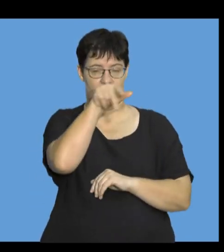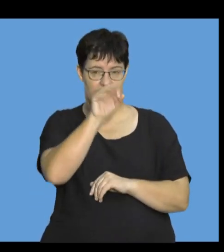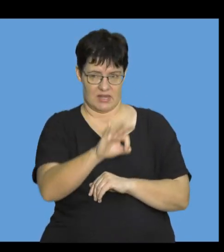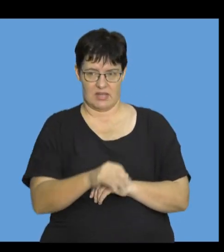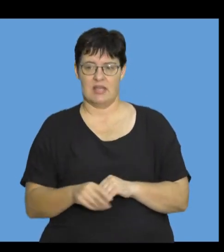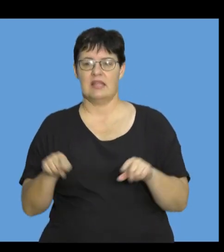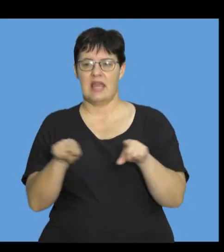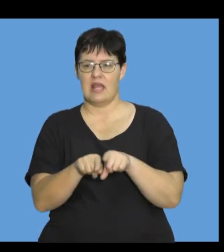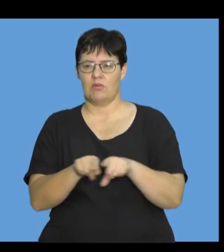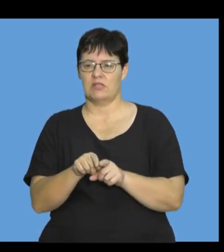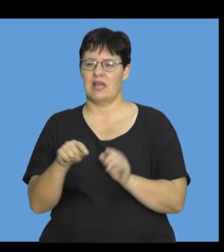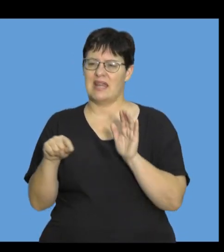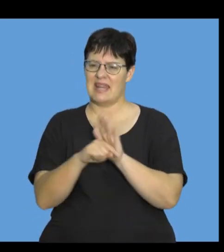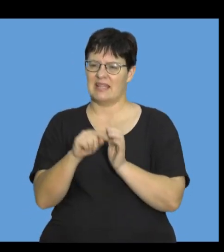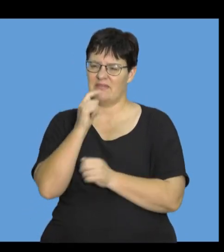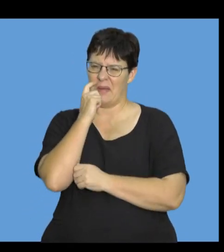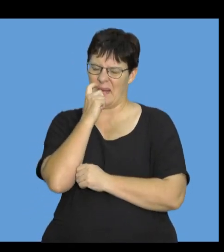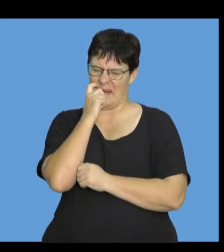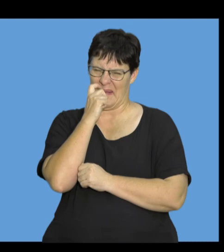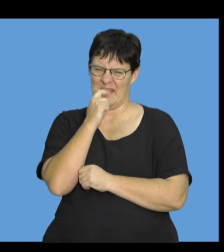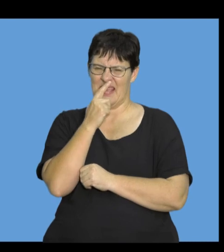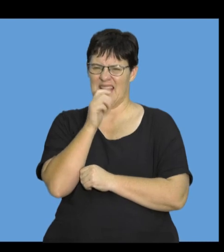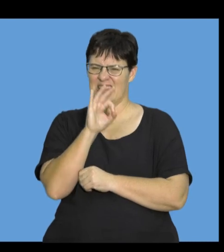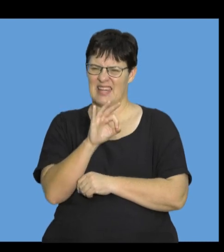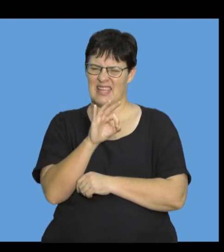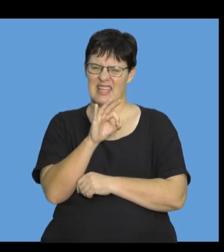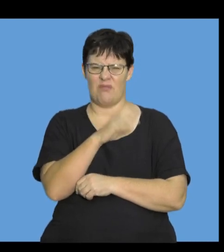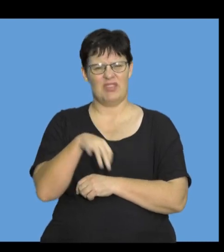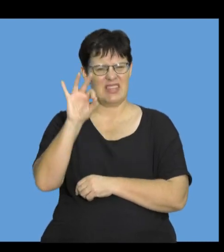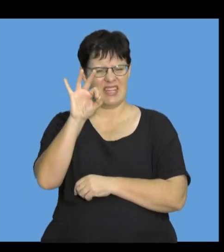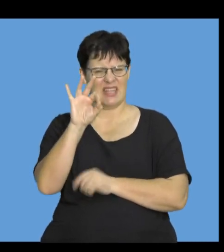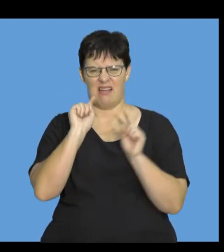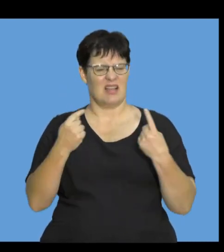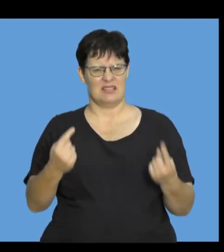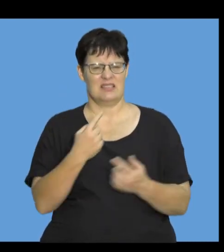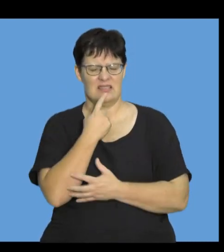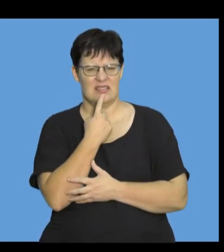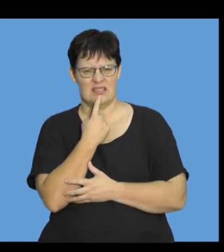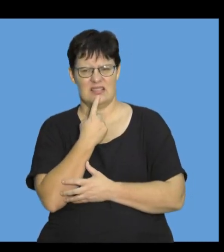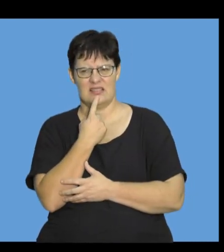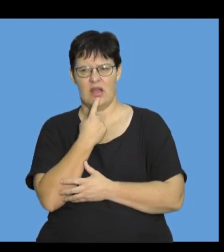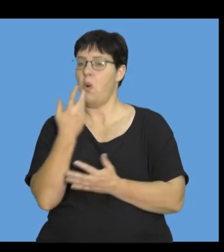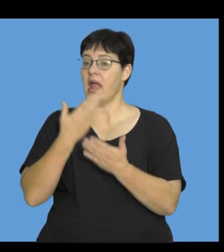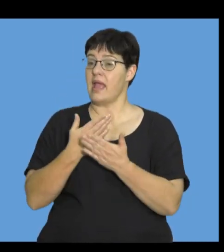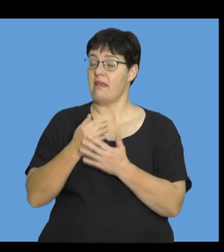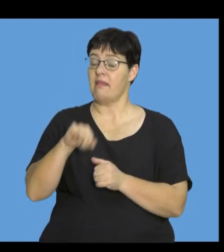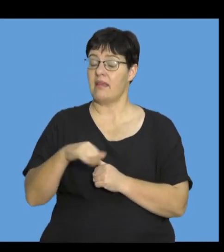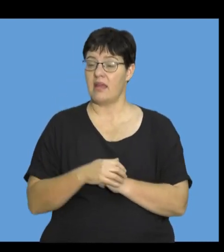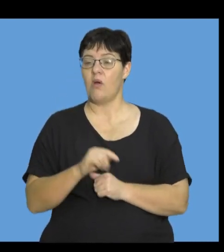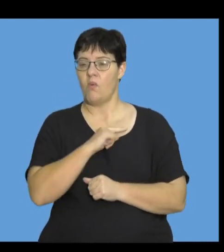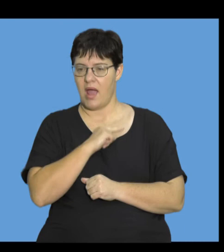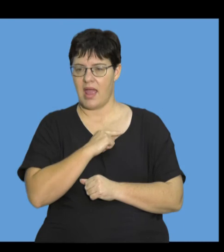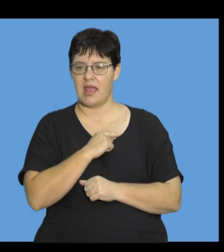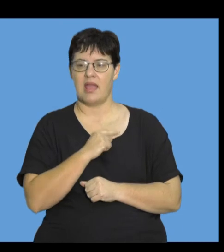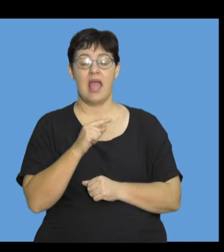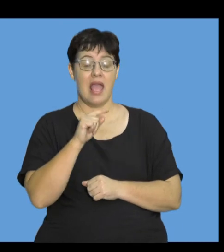to be negative. But now, I can't say this is negative 3 to the exponent of 3 like that, right? Oh, actually I